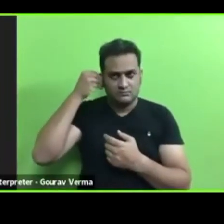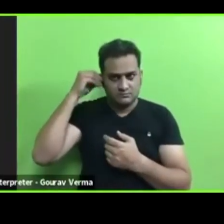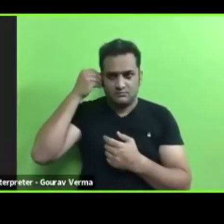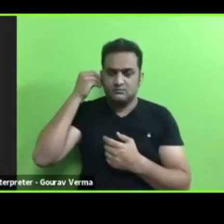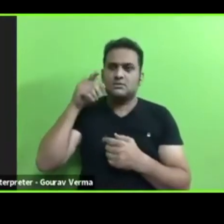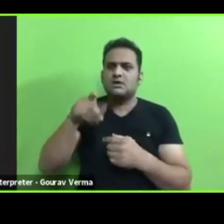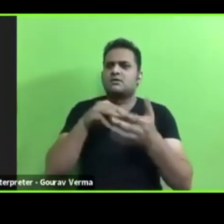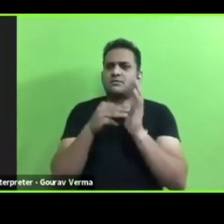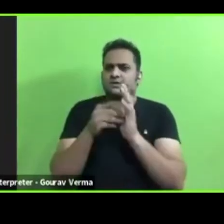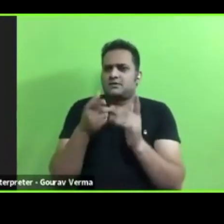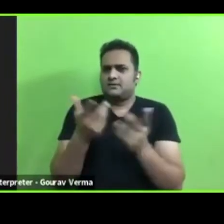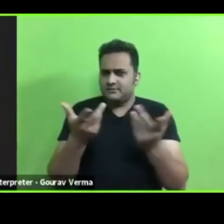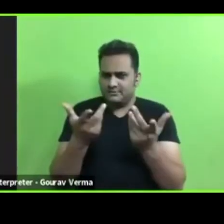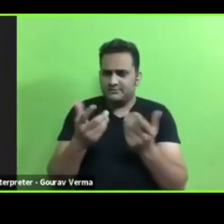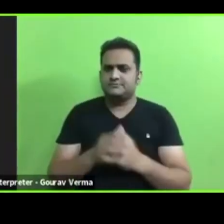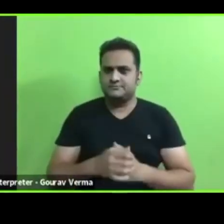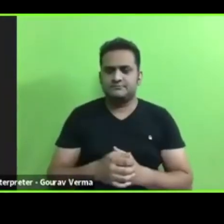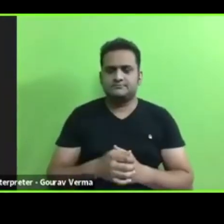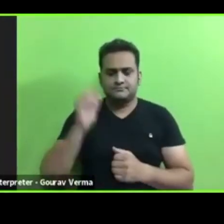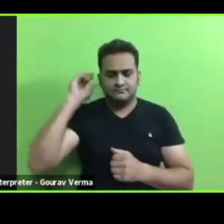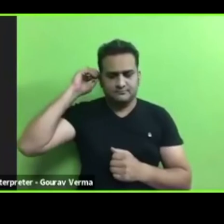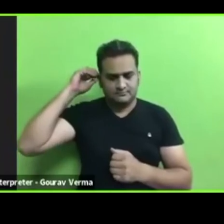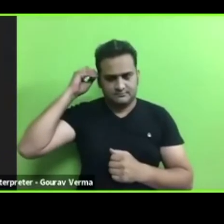depends a lot also on